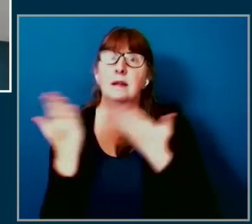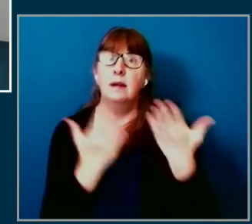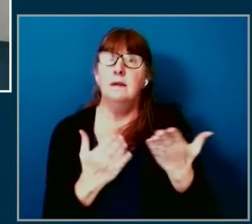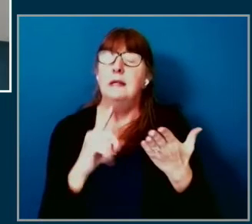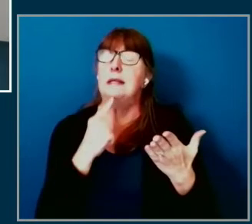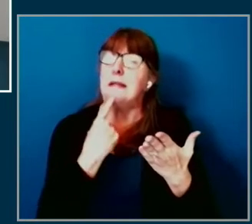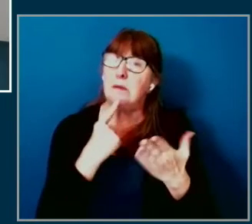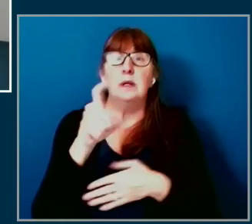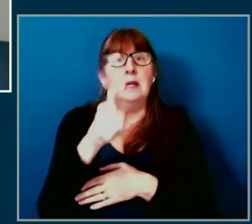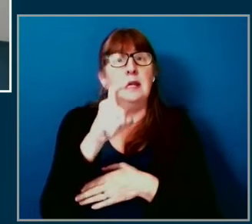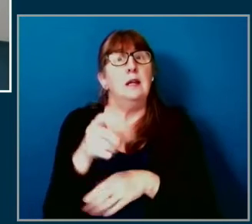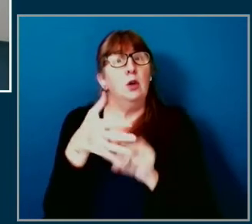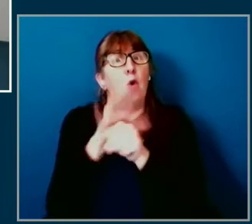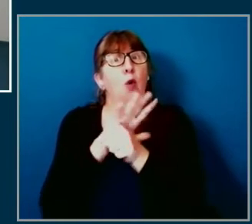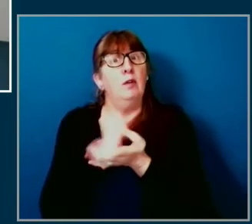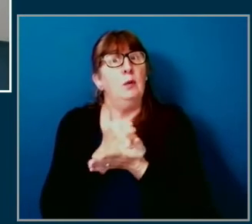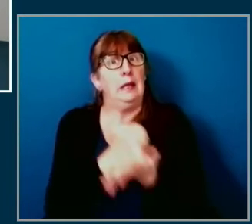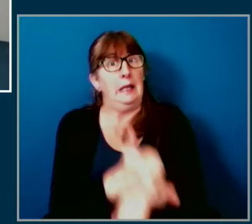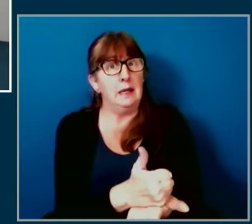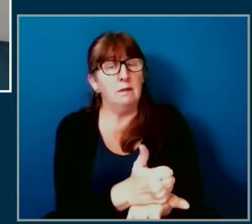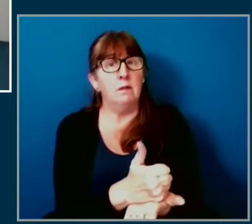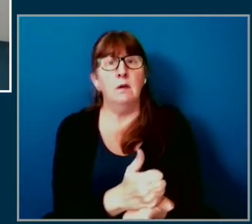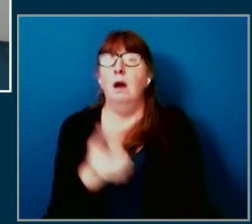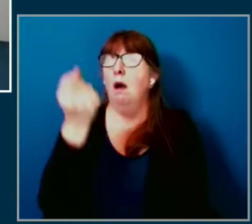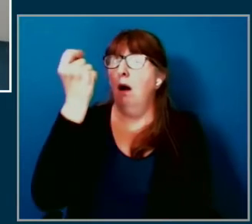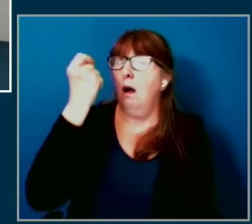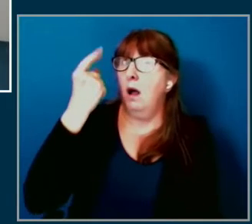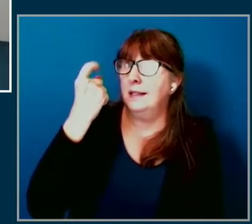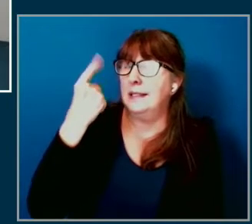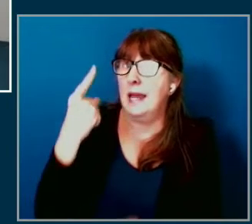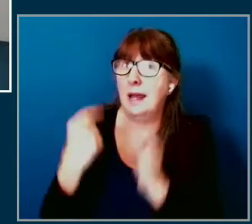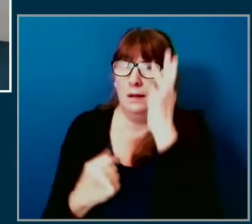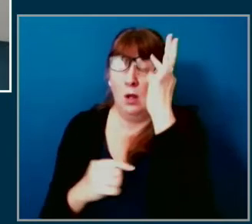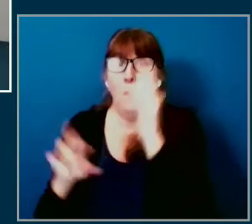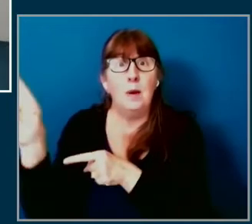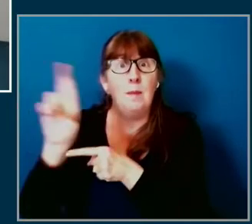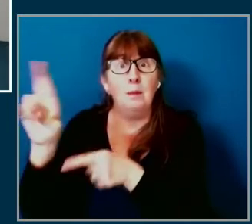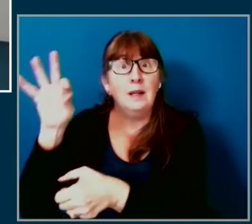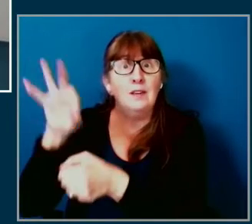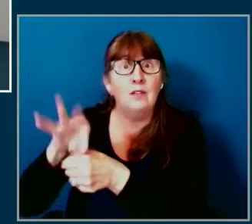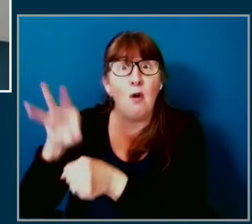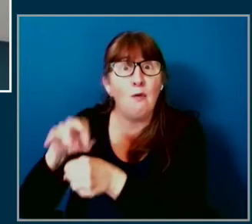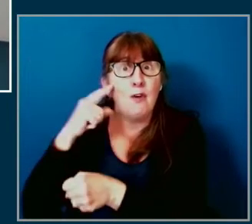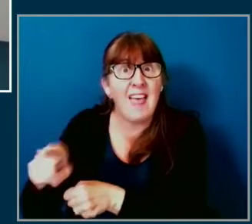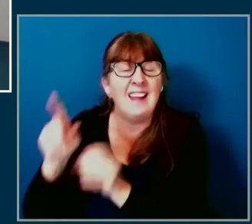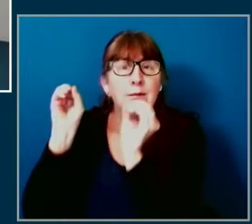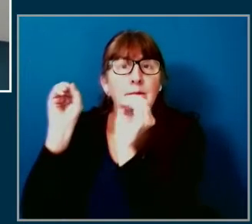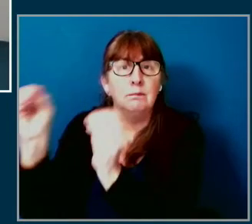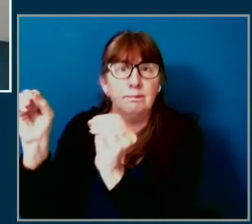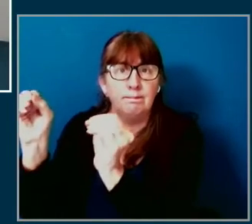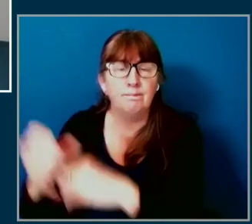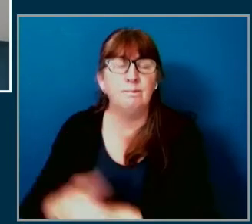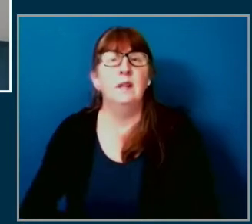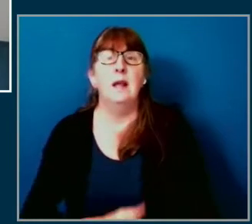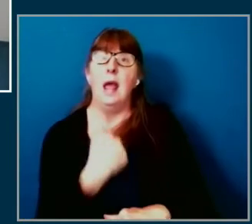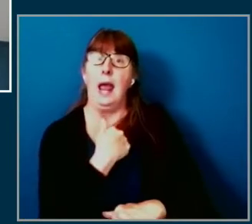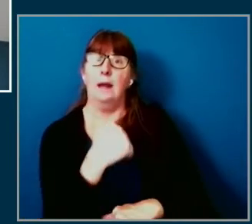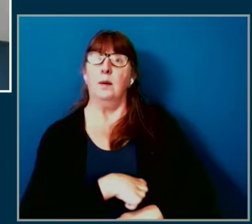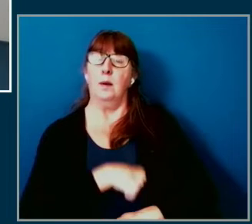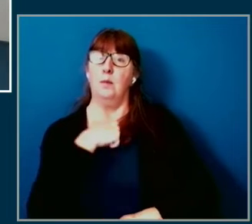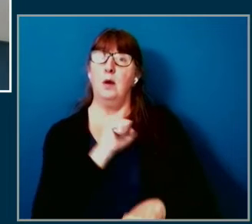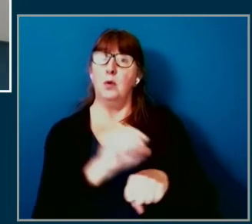relief. And remember, not a single Republican voted for that. I've also been proud to work on the